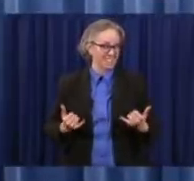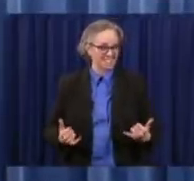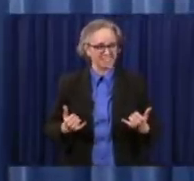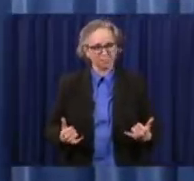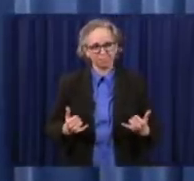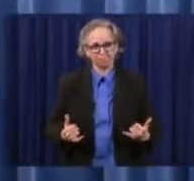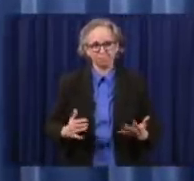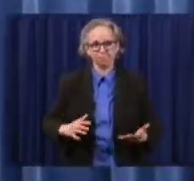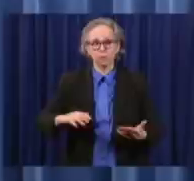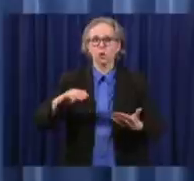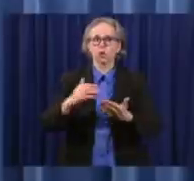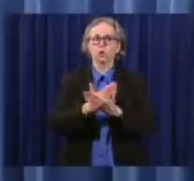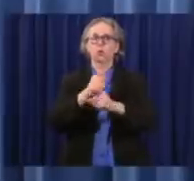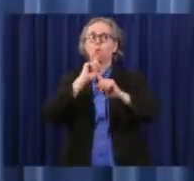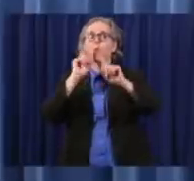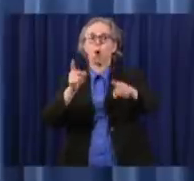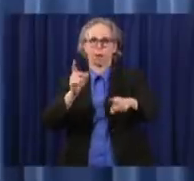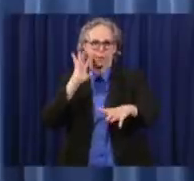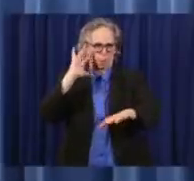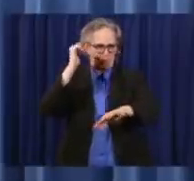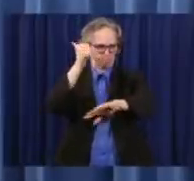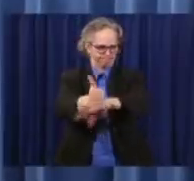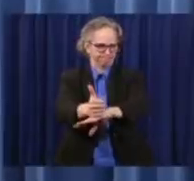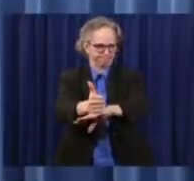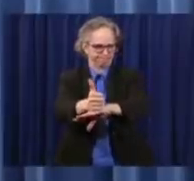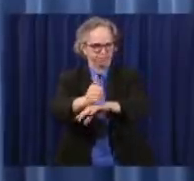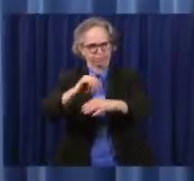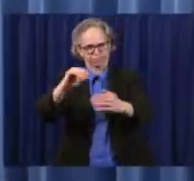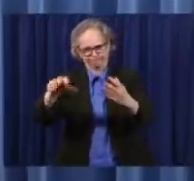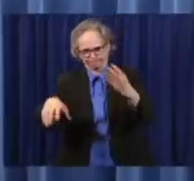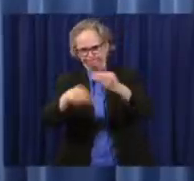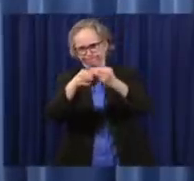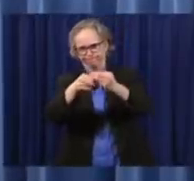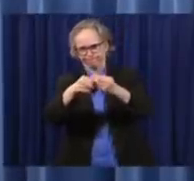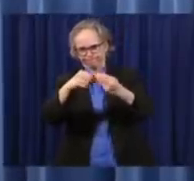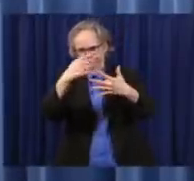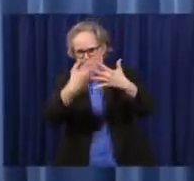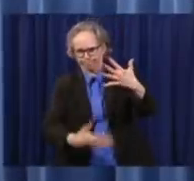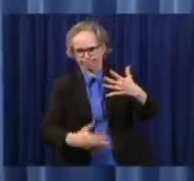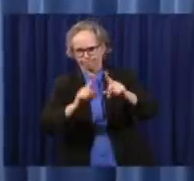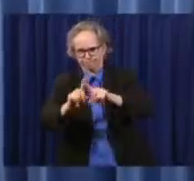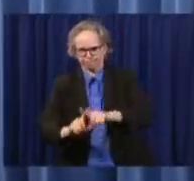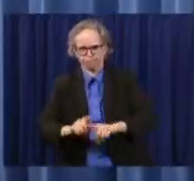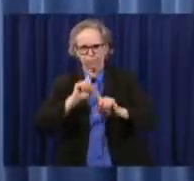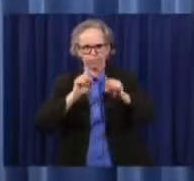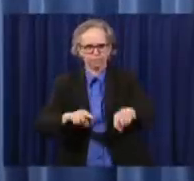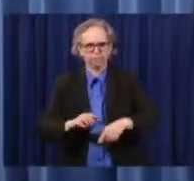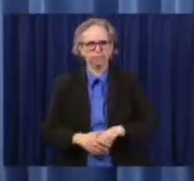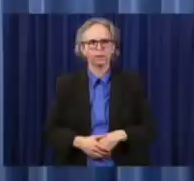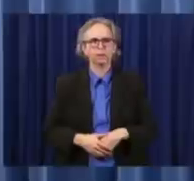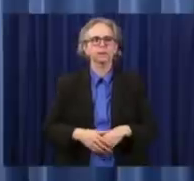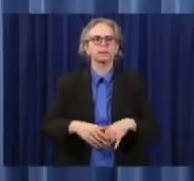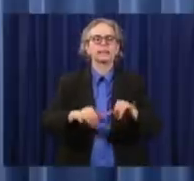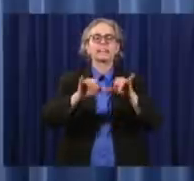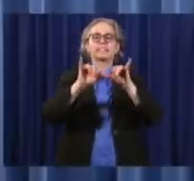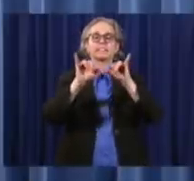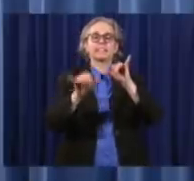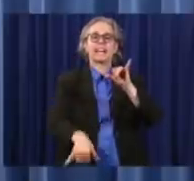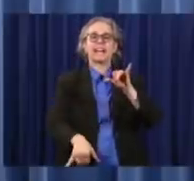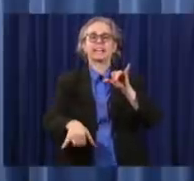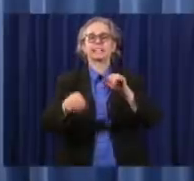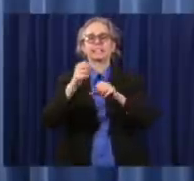new order goes into effect, and it's Stay Safe, Ohio.